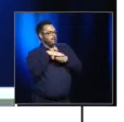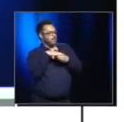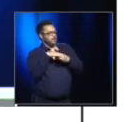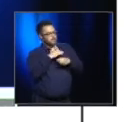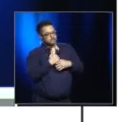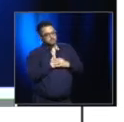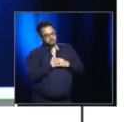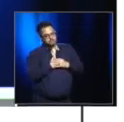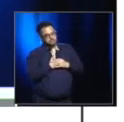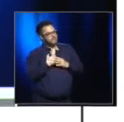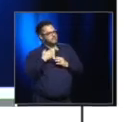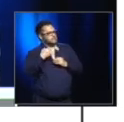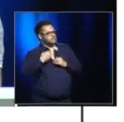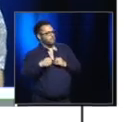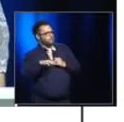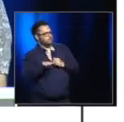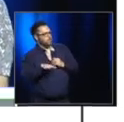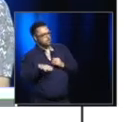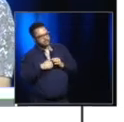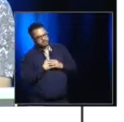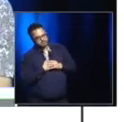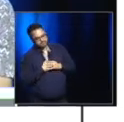in the subantarctic.